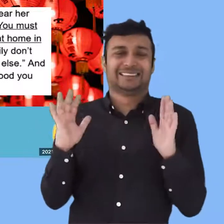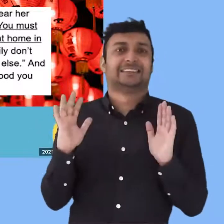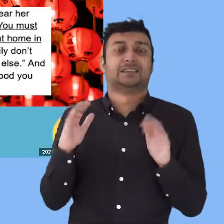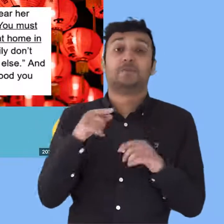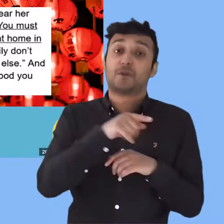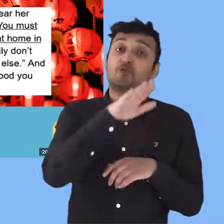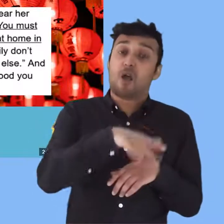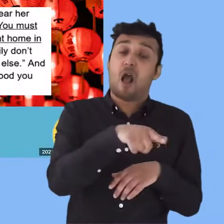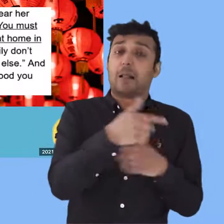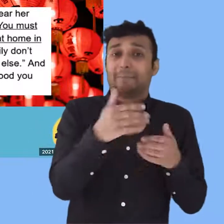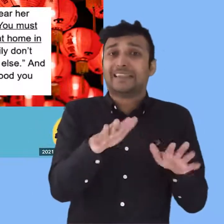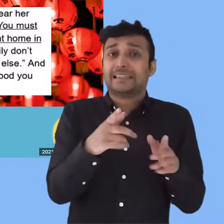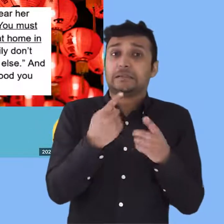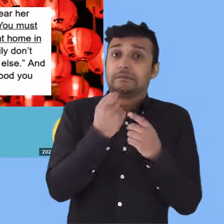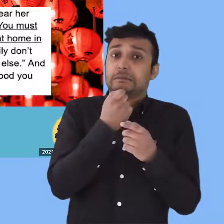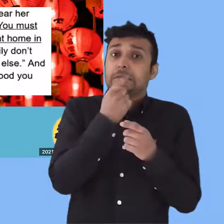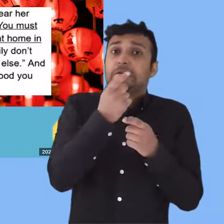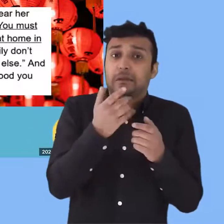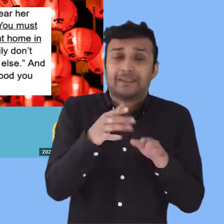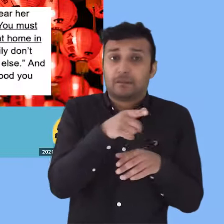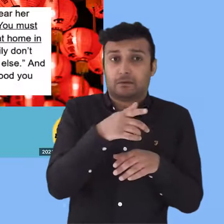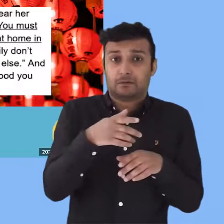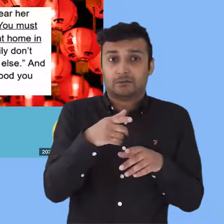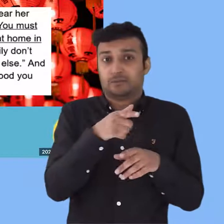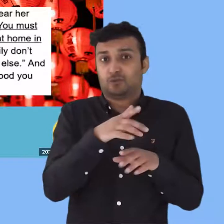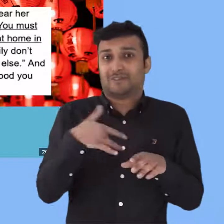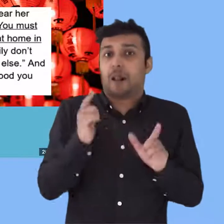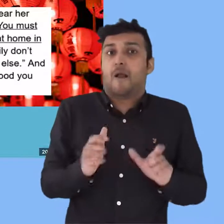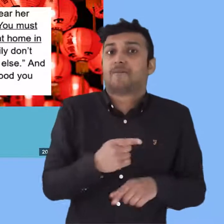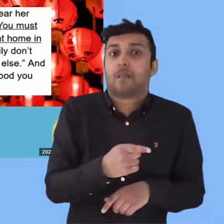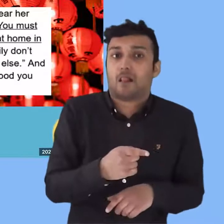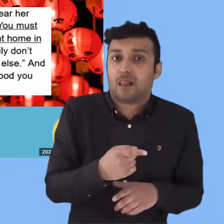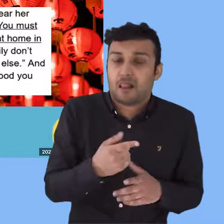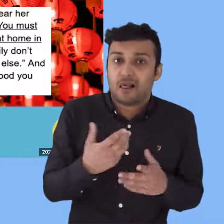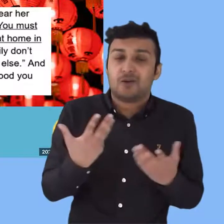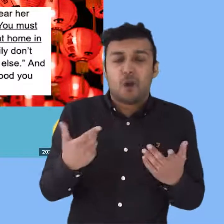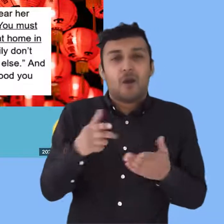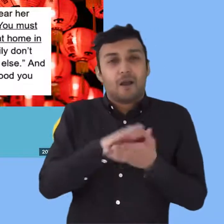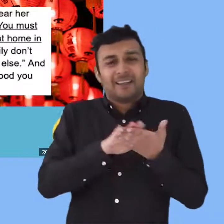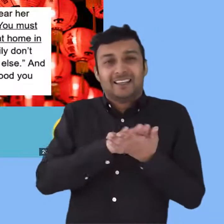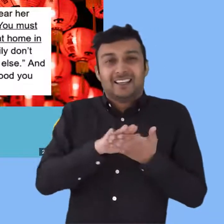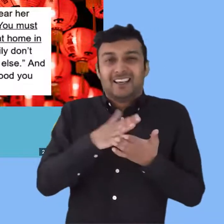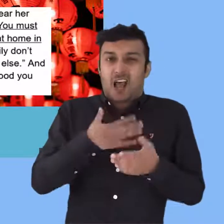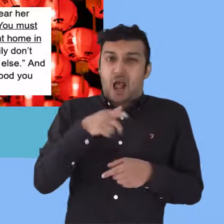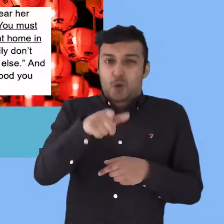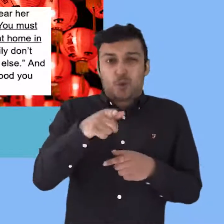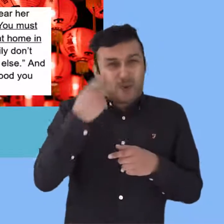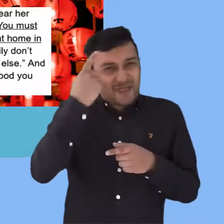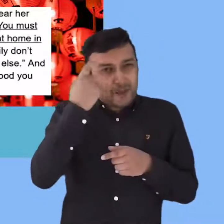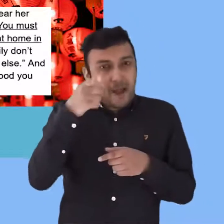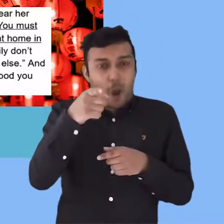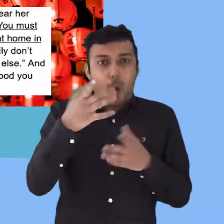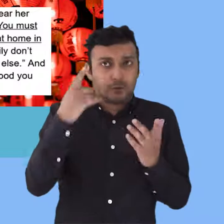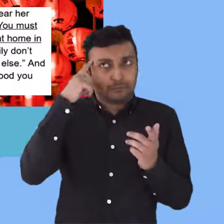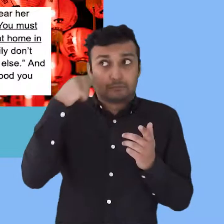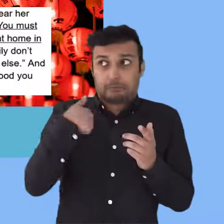but, you know, it seemed to be very uncomfortable for her. So I would like you to think about,